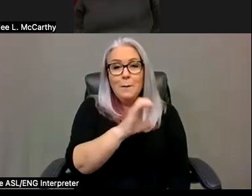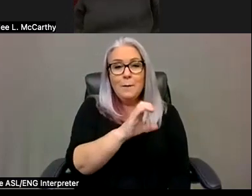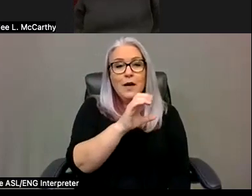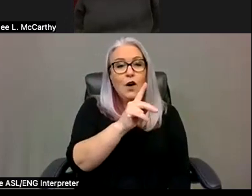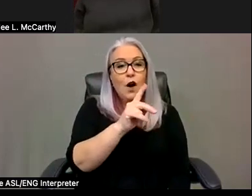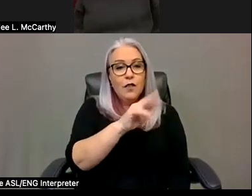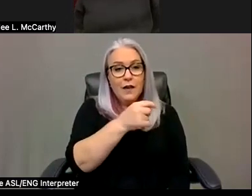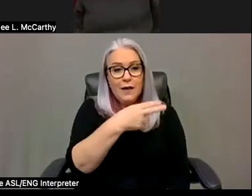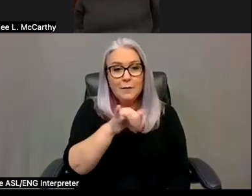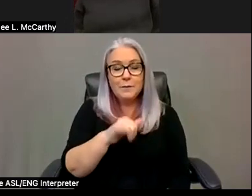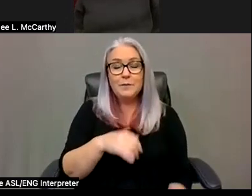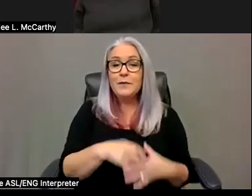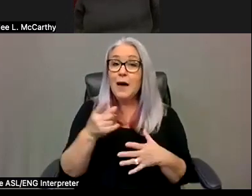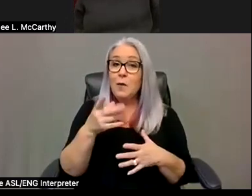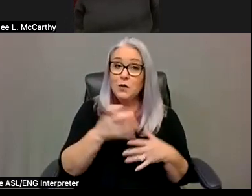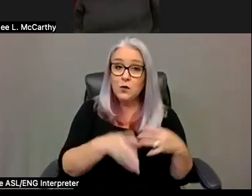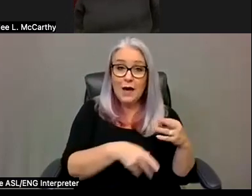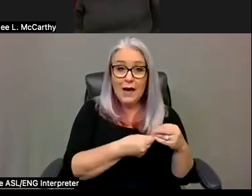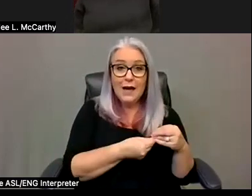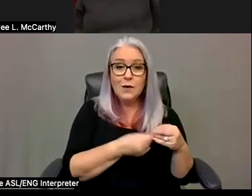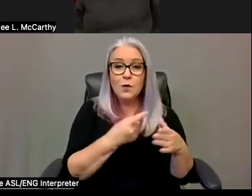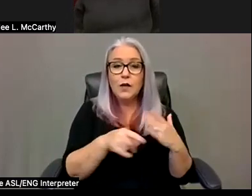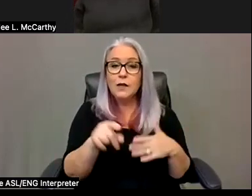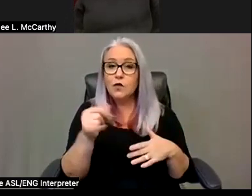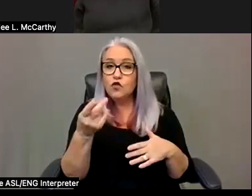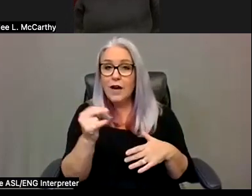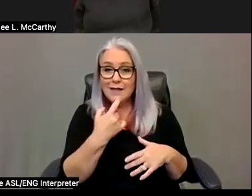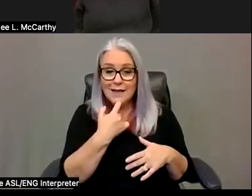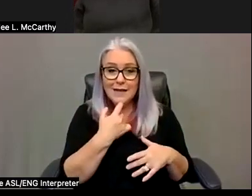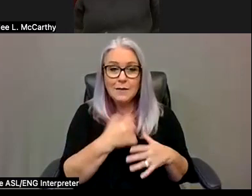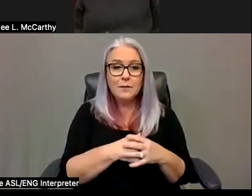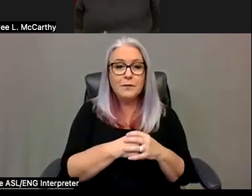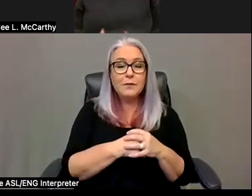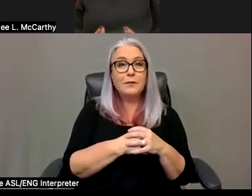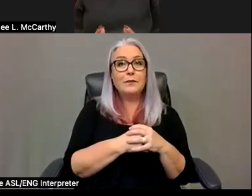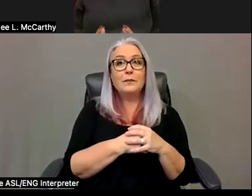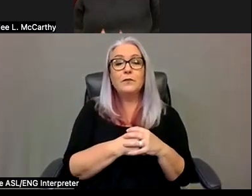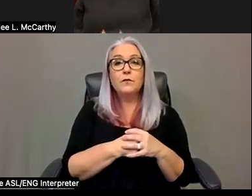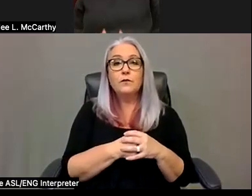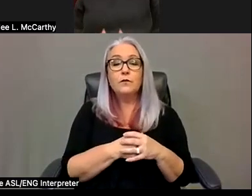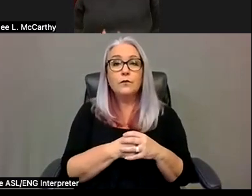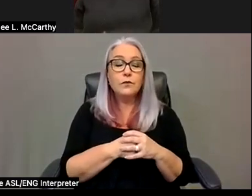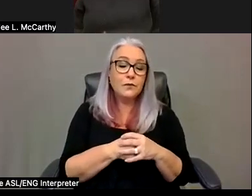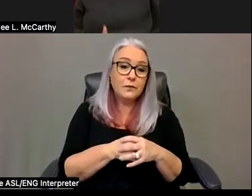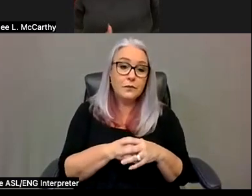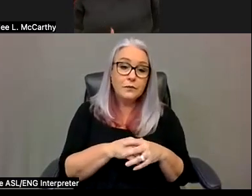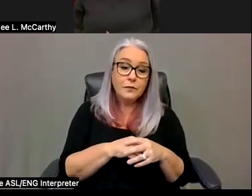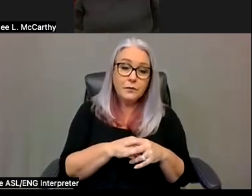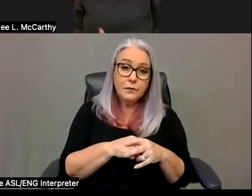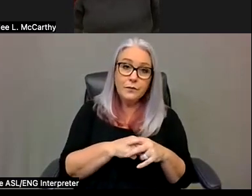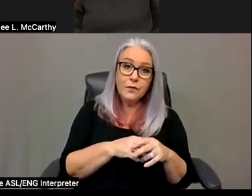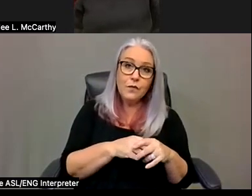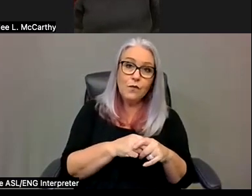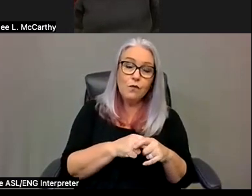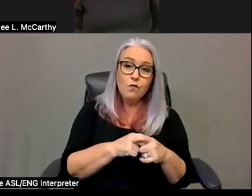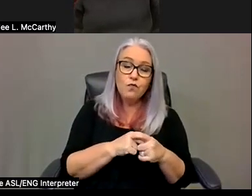you. To add on to what John said, I think that it's a situation that would